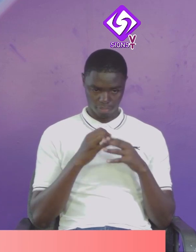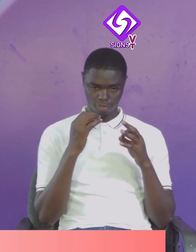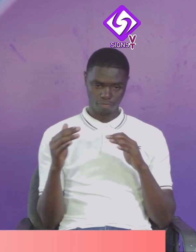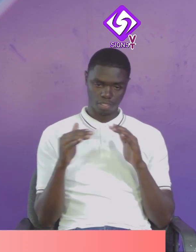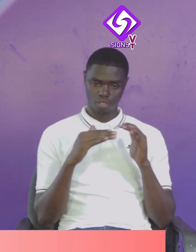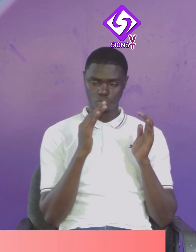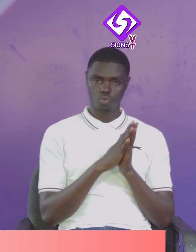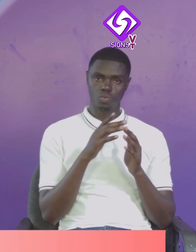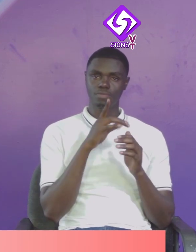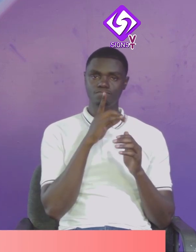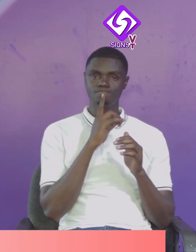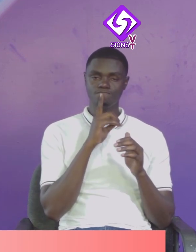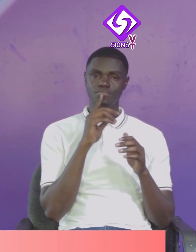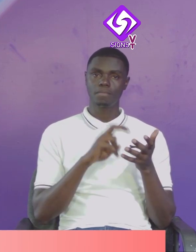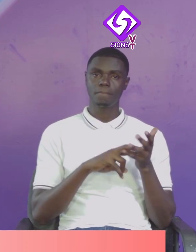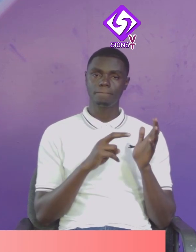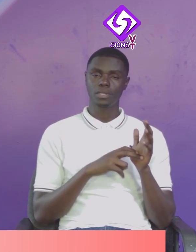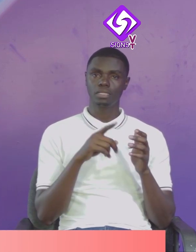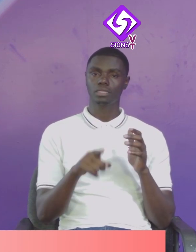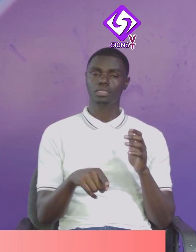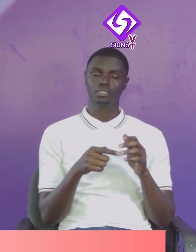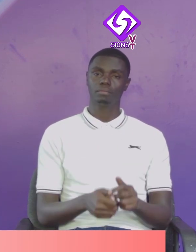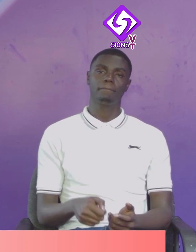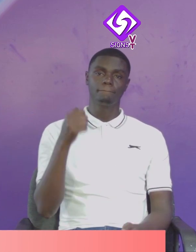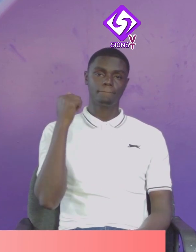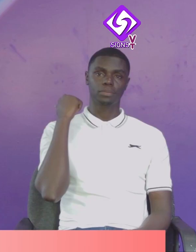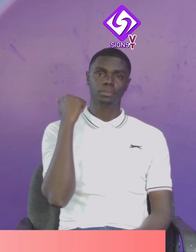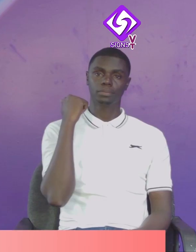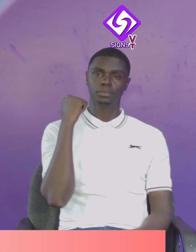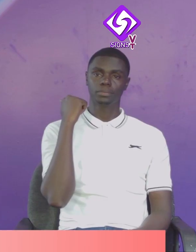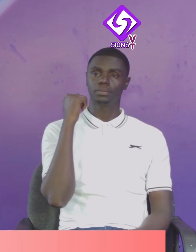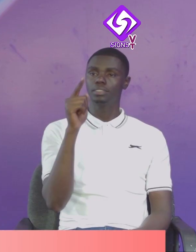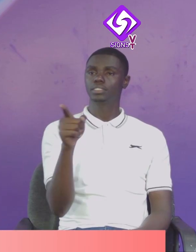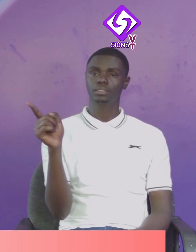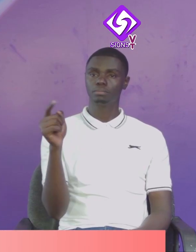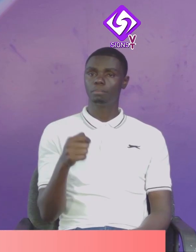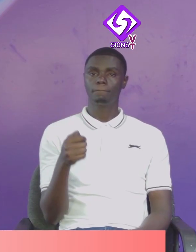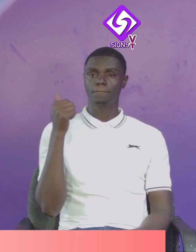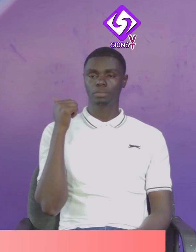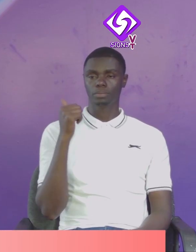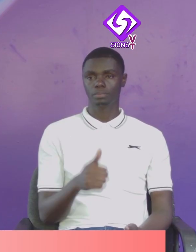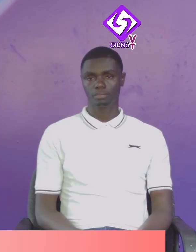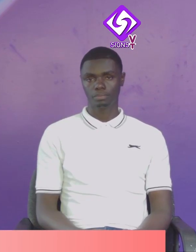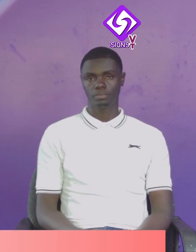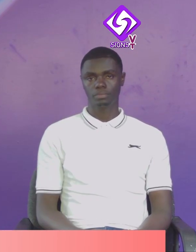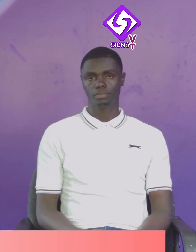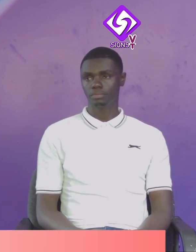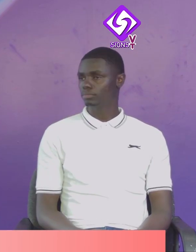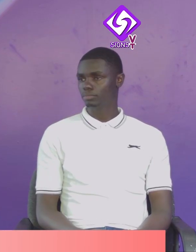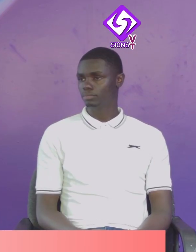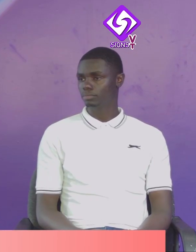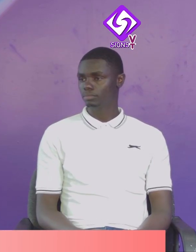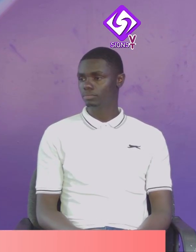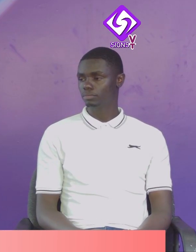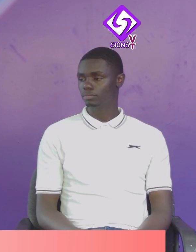Switzerland, that means Switzerland automatic qualification, Yeah. but them. but them they cannot qualify. Right. And even if they win, they will